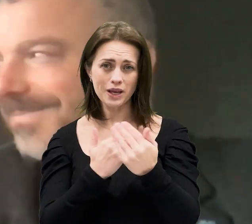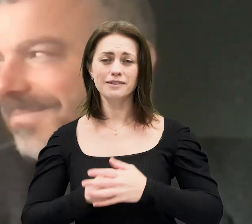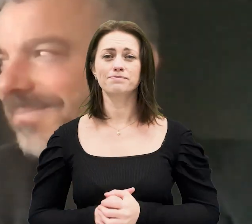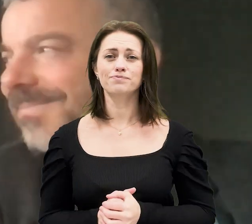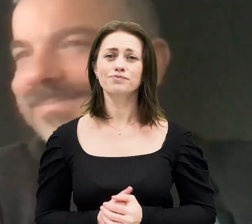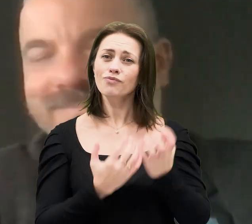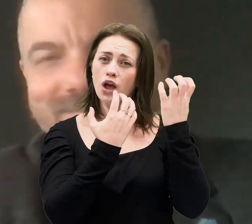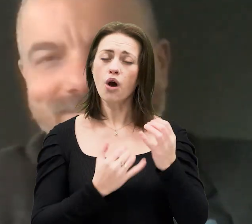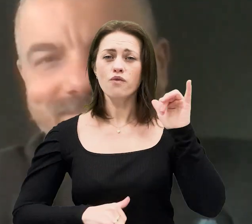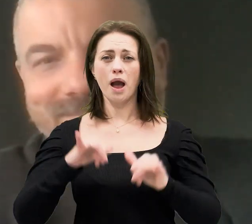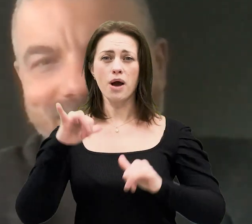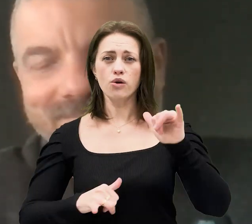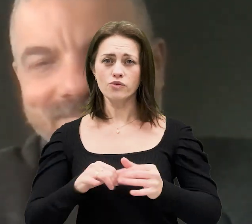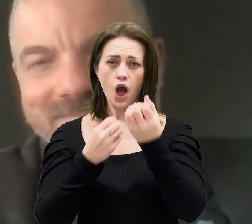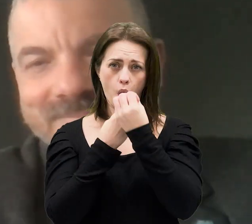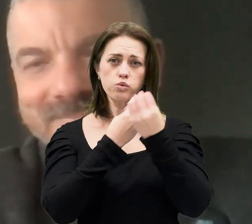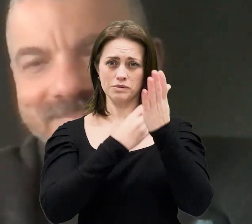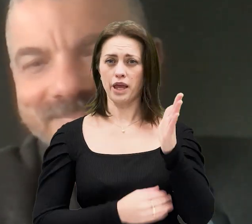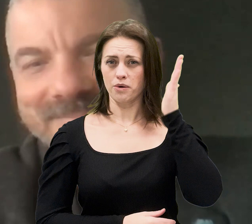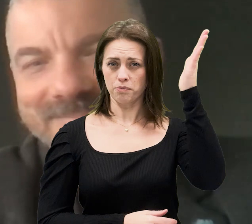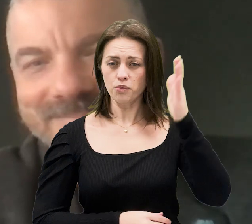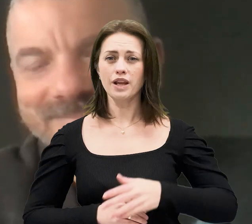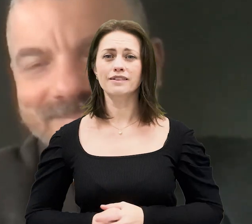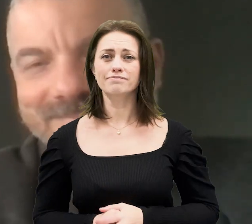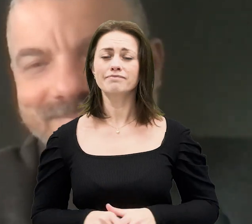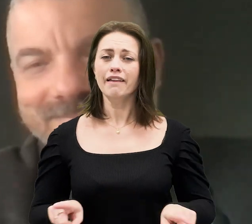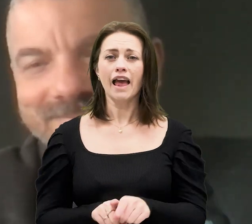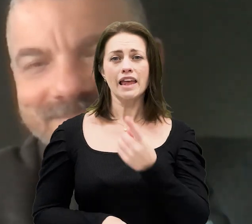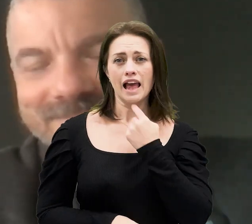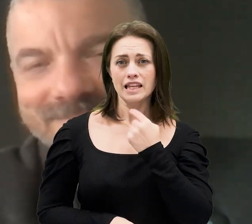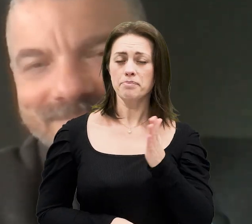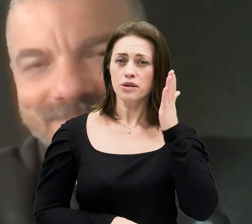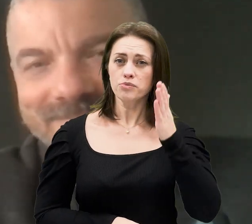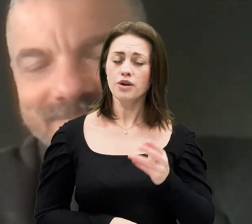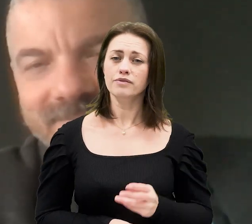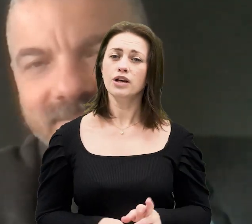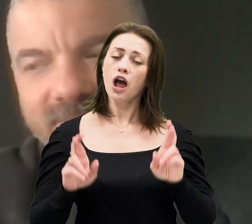much. I hope this conference will be successful. You will like